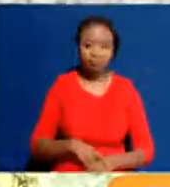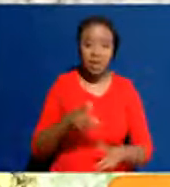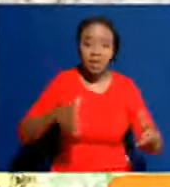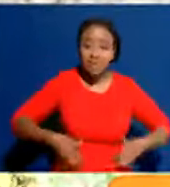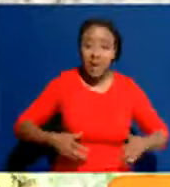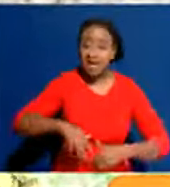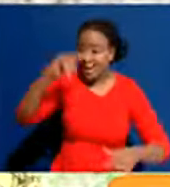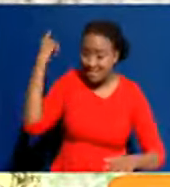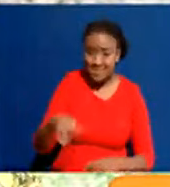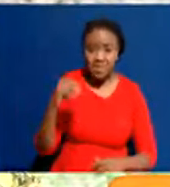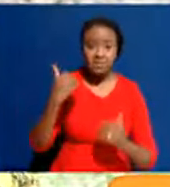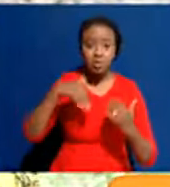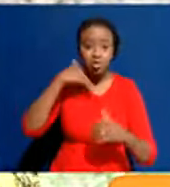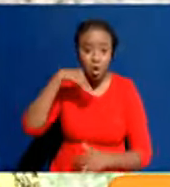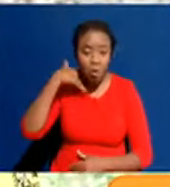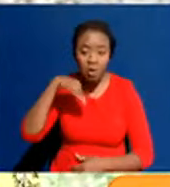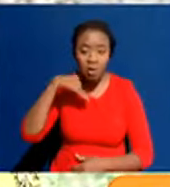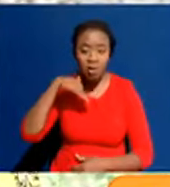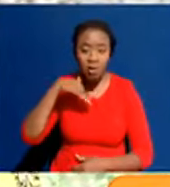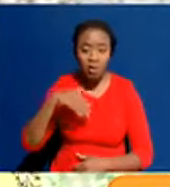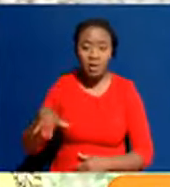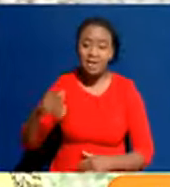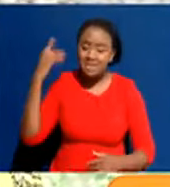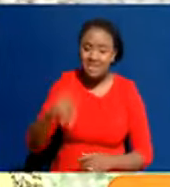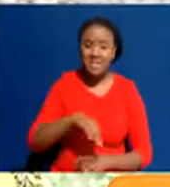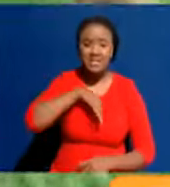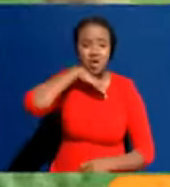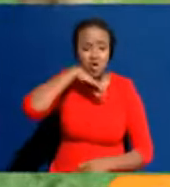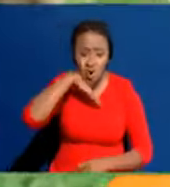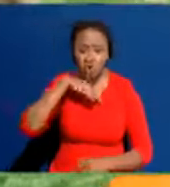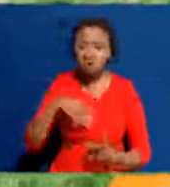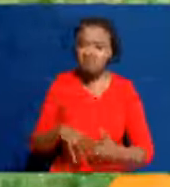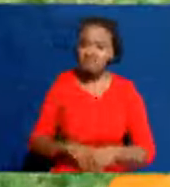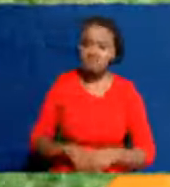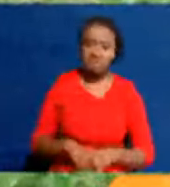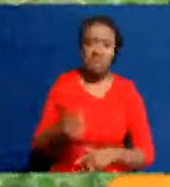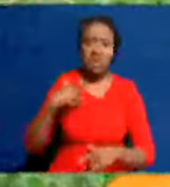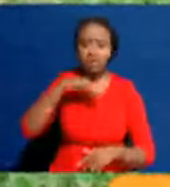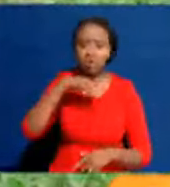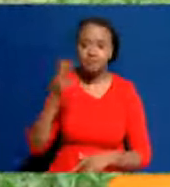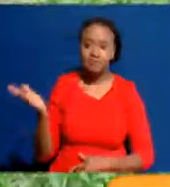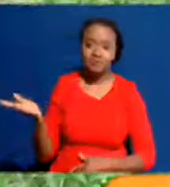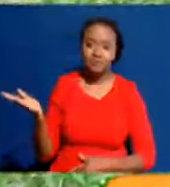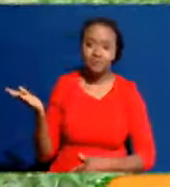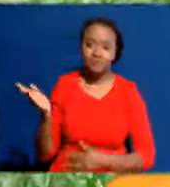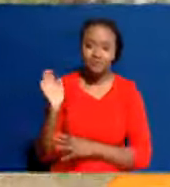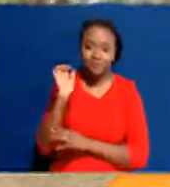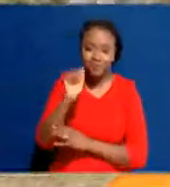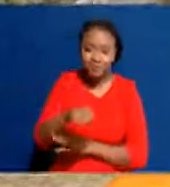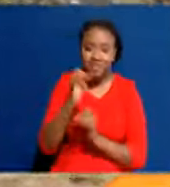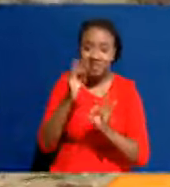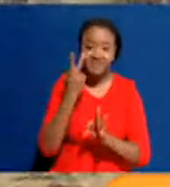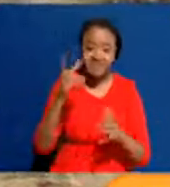ati wana slap dogs wakipita. Na waki slap dog, sasa dog wanabau wakiwaona, wanapita